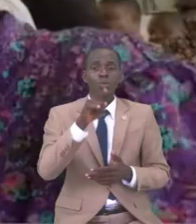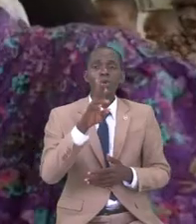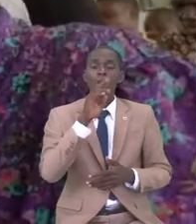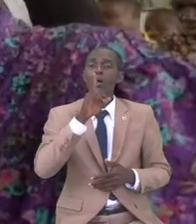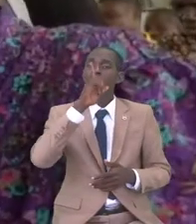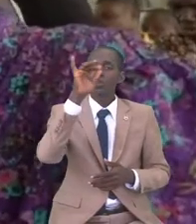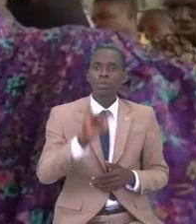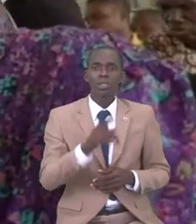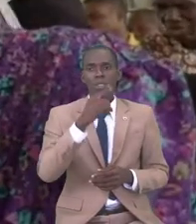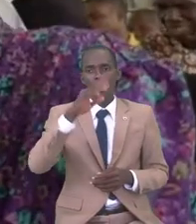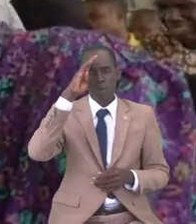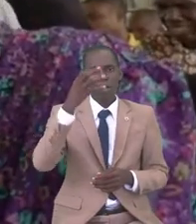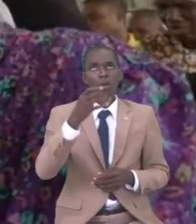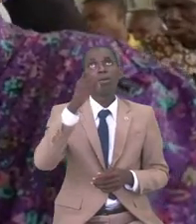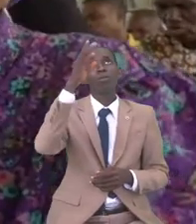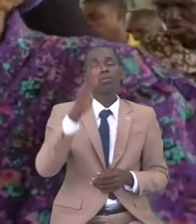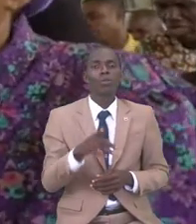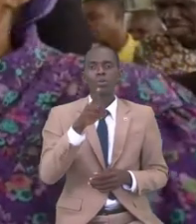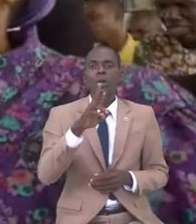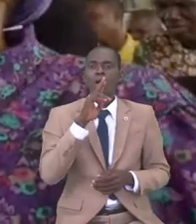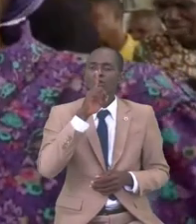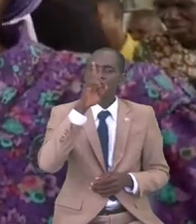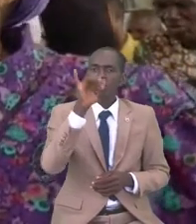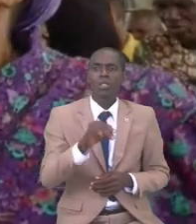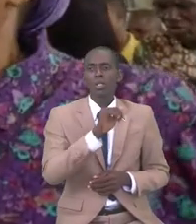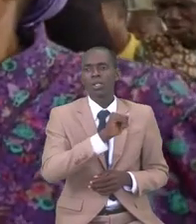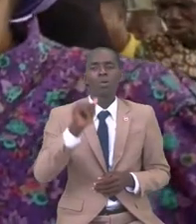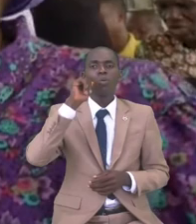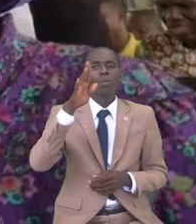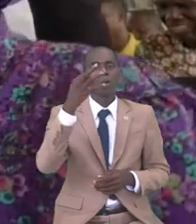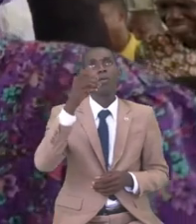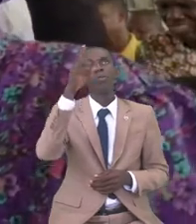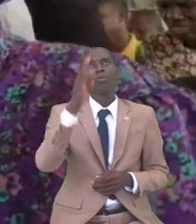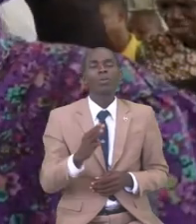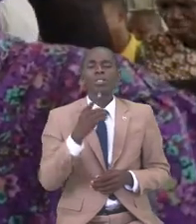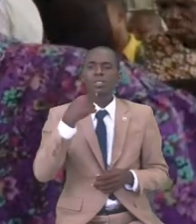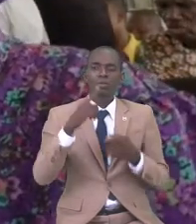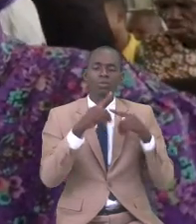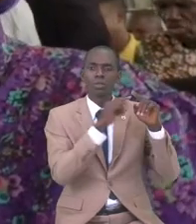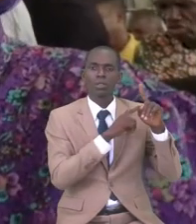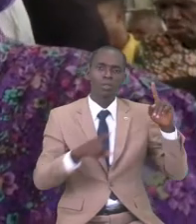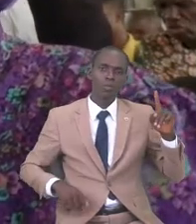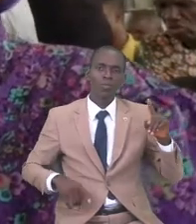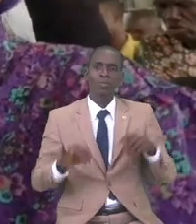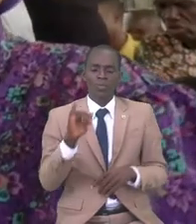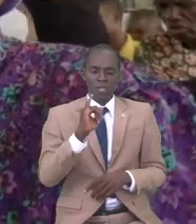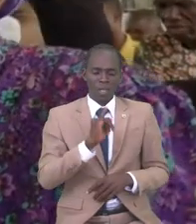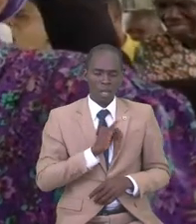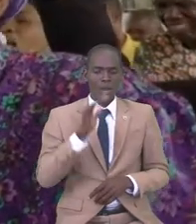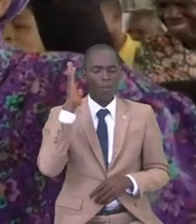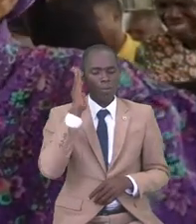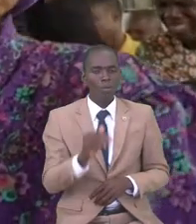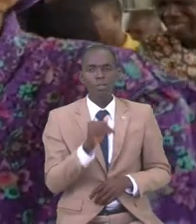man of God. You are truly a woman of God. Tell the Lord, tell the Lord, I will not look at